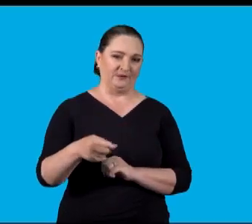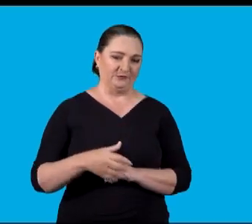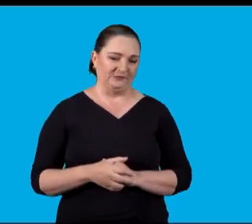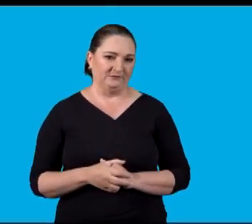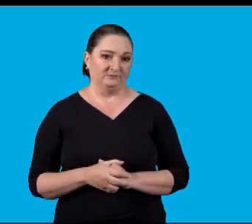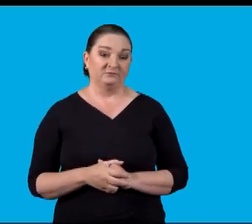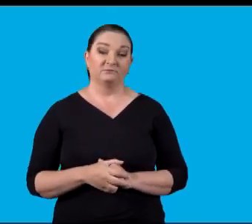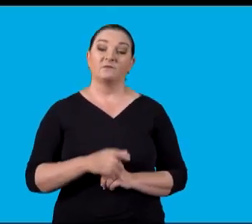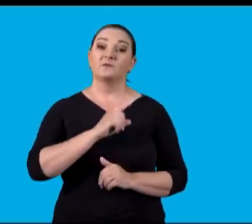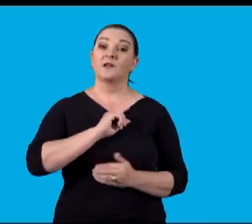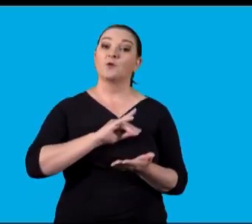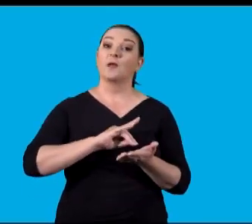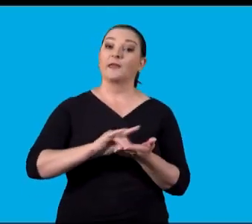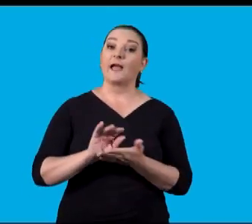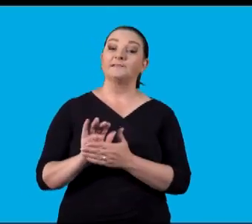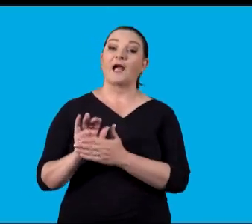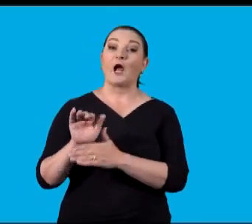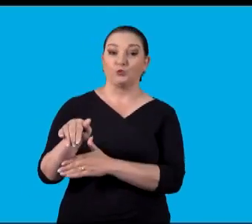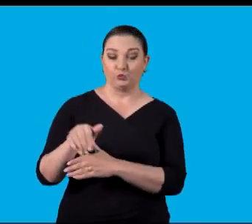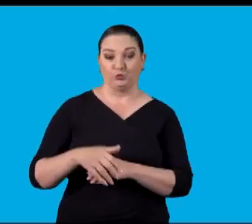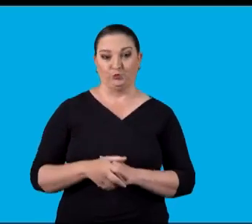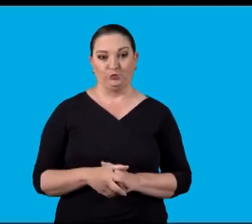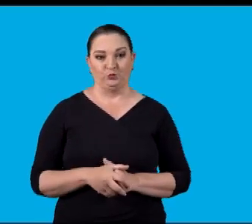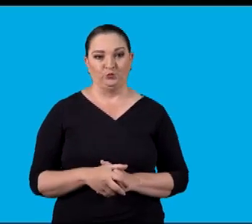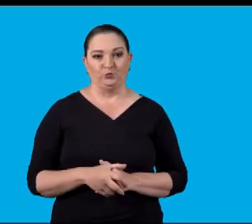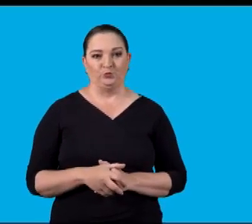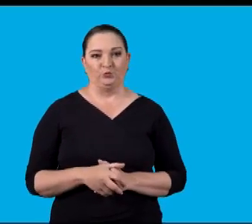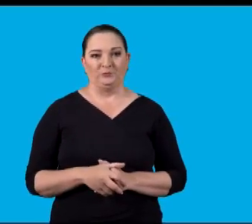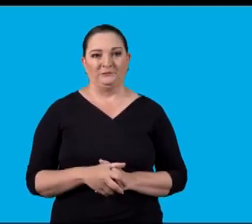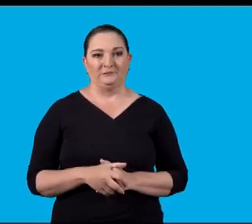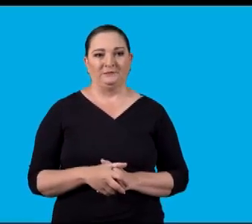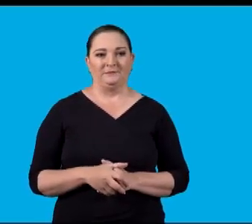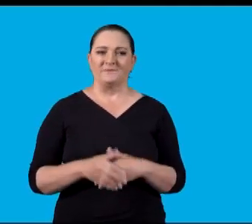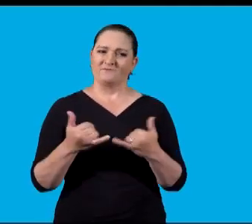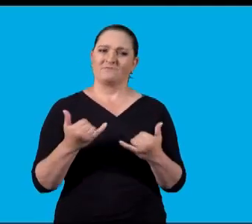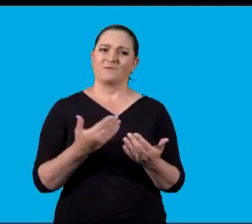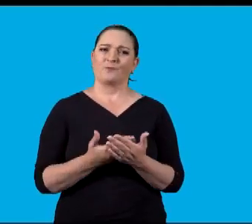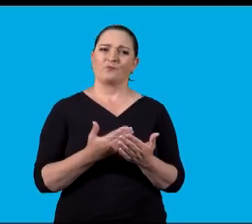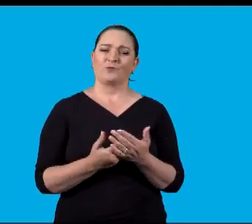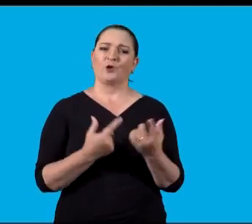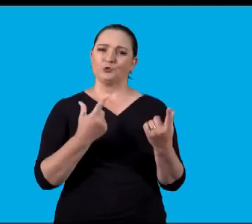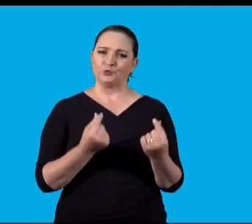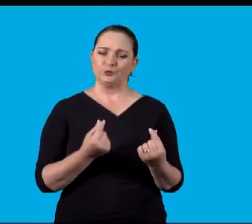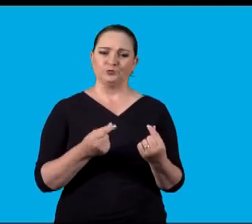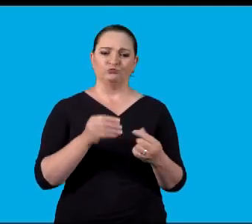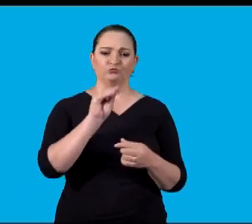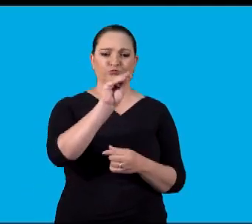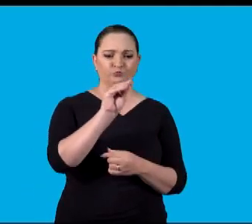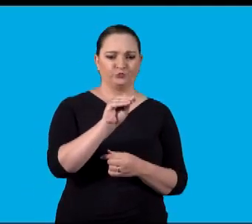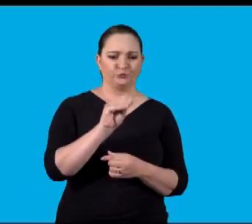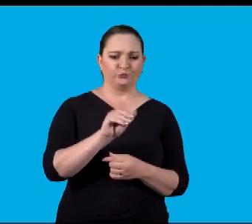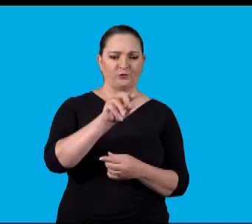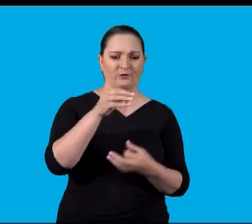213,000. That tells me it's a cash outflow. So I can complete this part now where you're going to